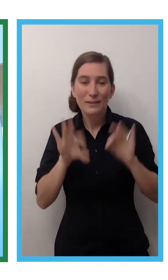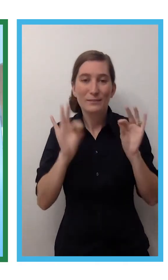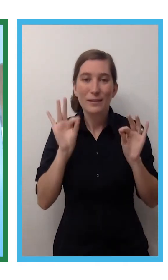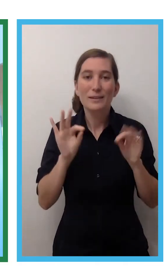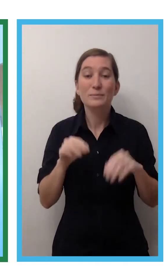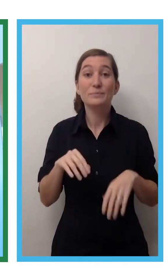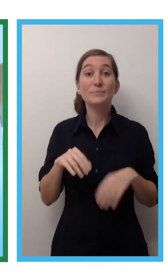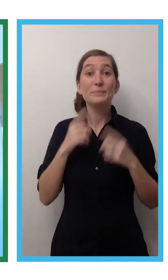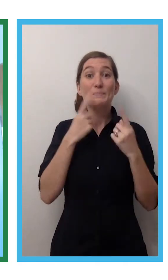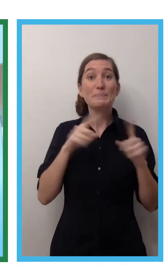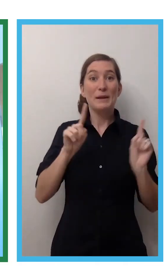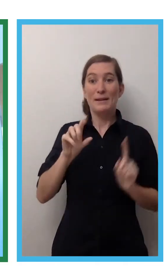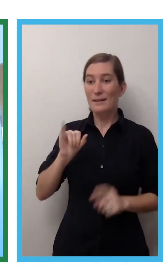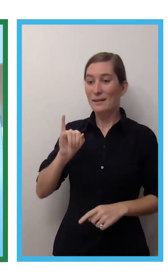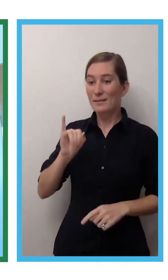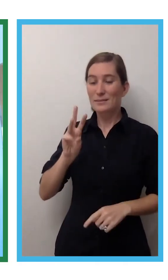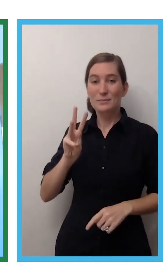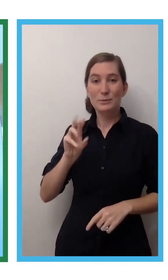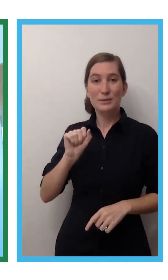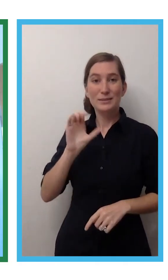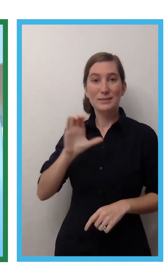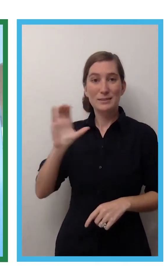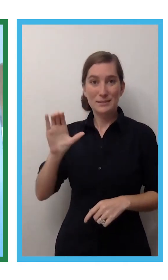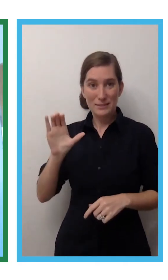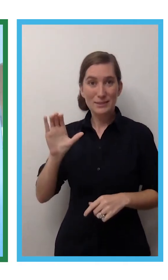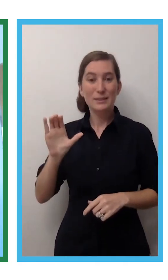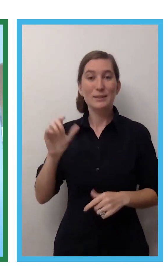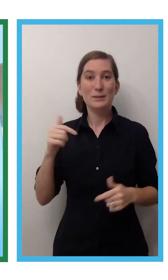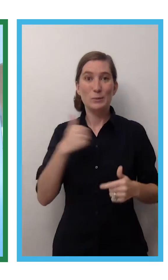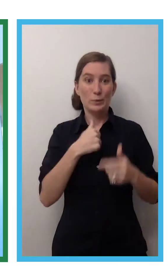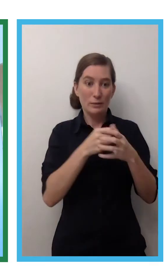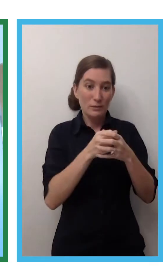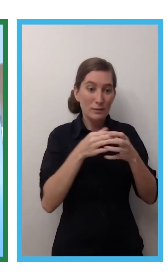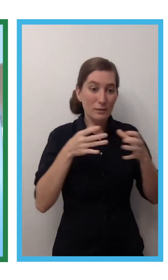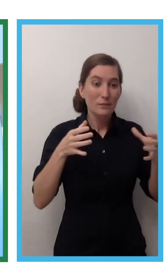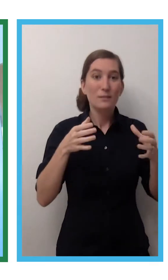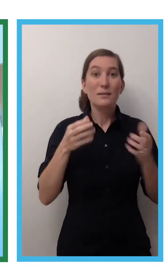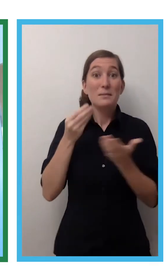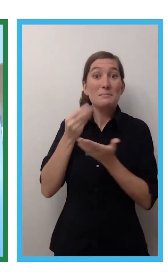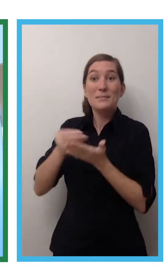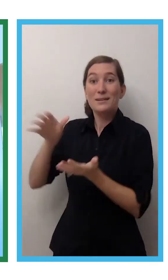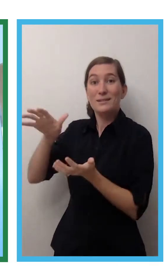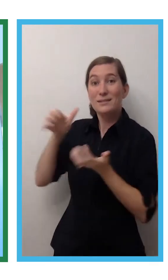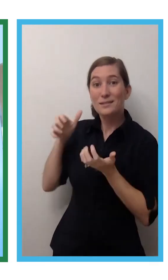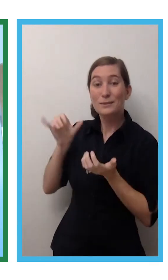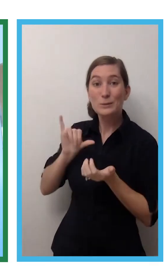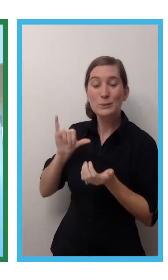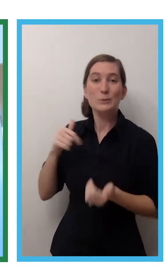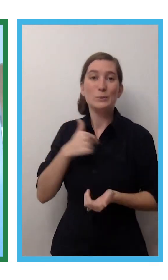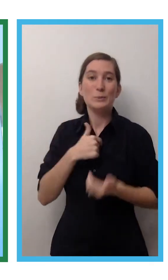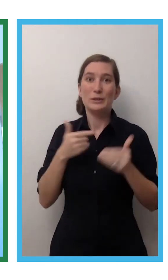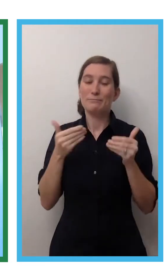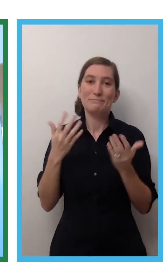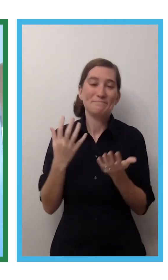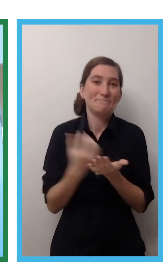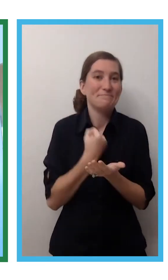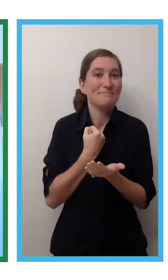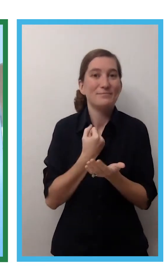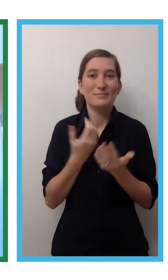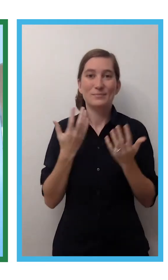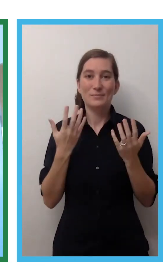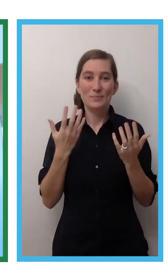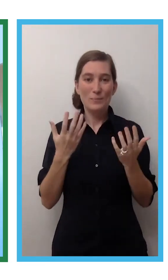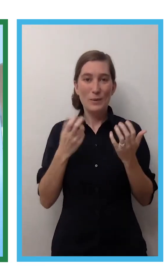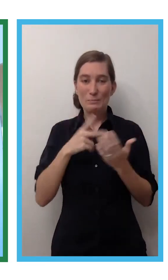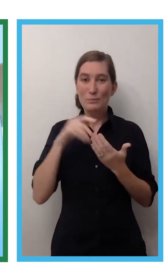place and the funds, that we would put together some research. And so that's what we're doing. And so this is going to be so cool, because we don't